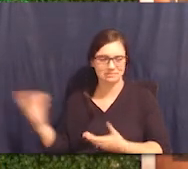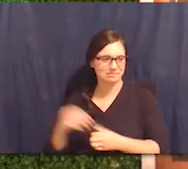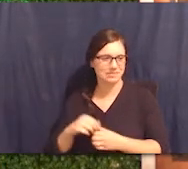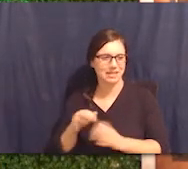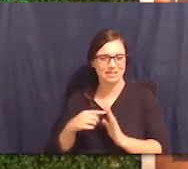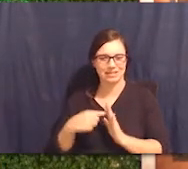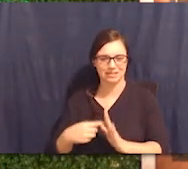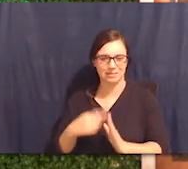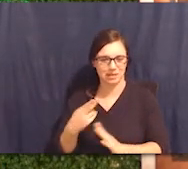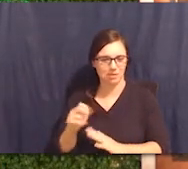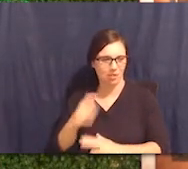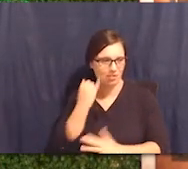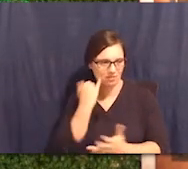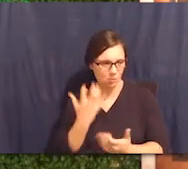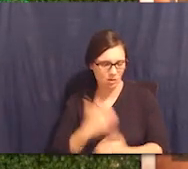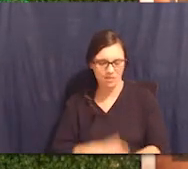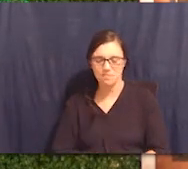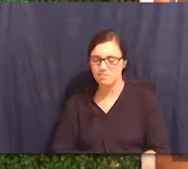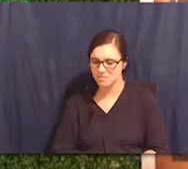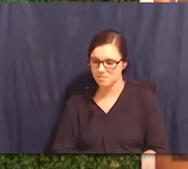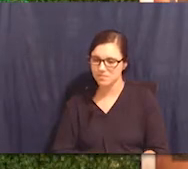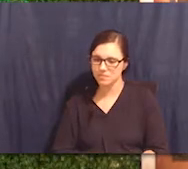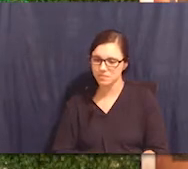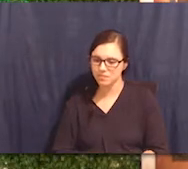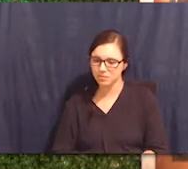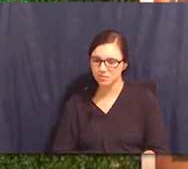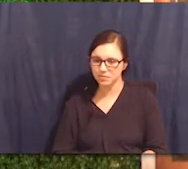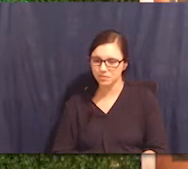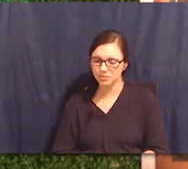the exhibit hall if you want.